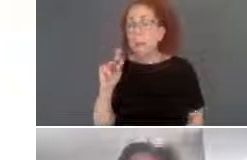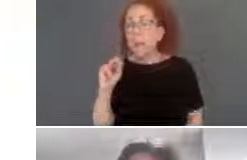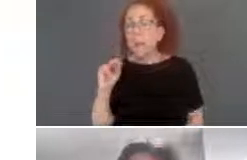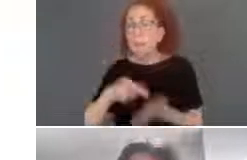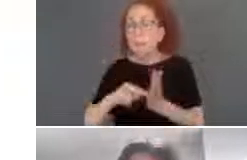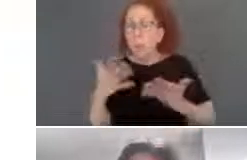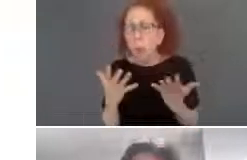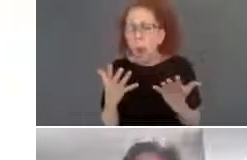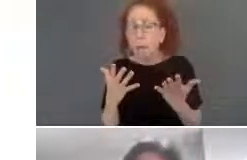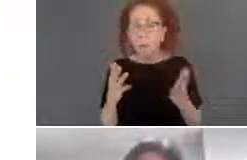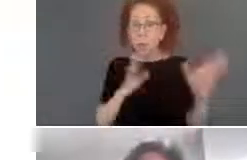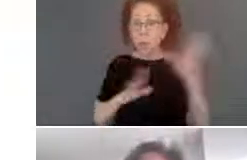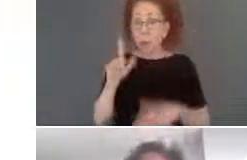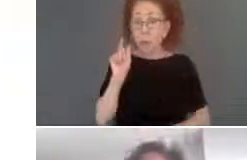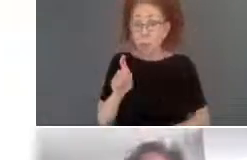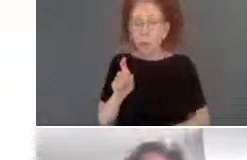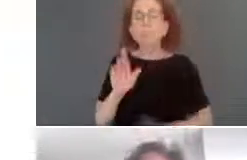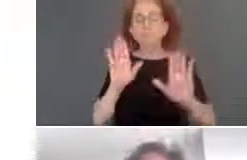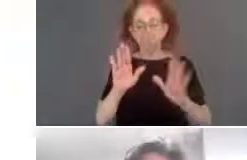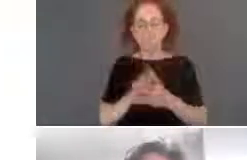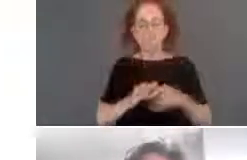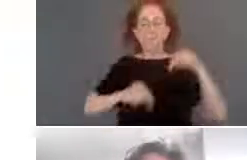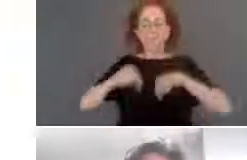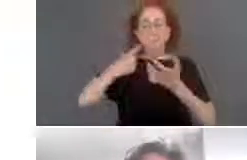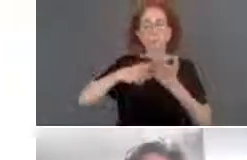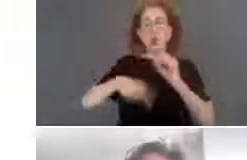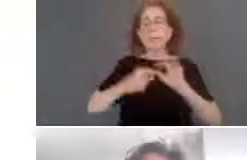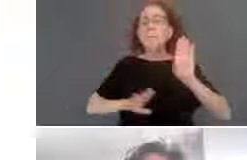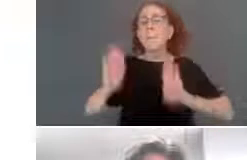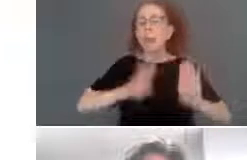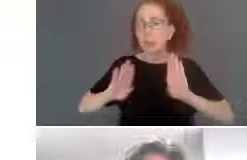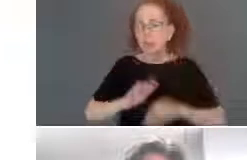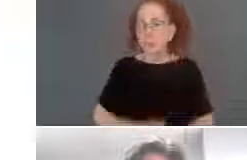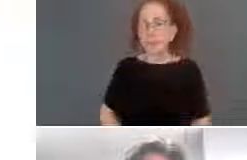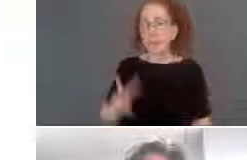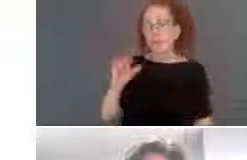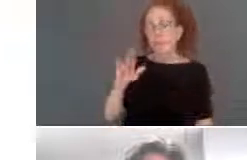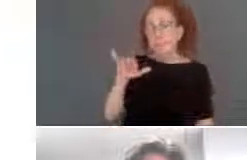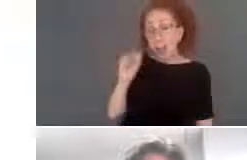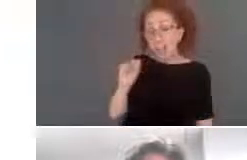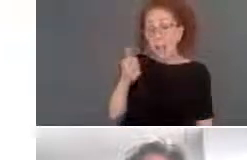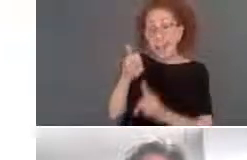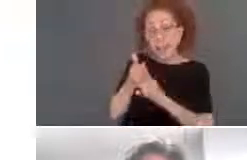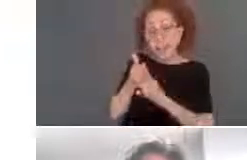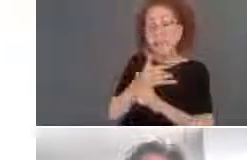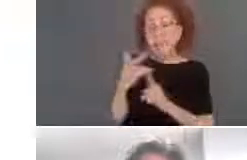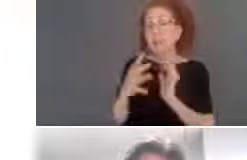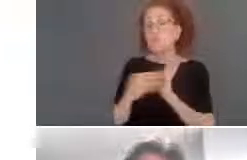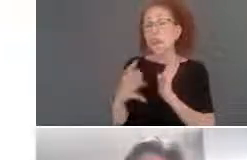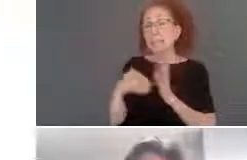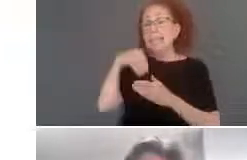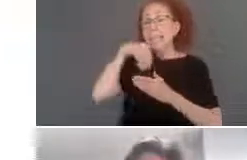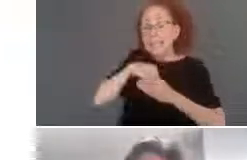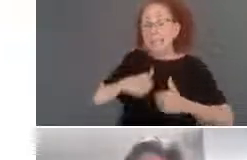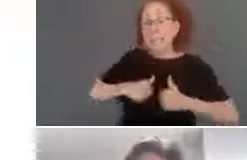worried? So a little bit of biology. Viruses replicate only within living cells. So they have to